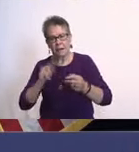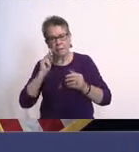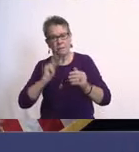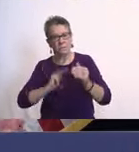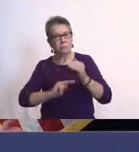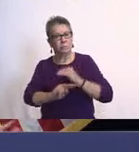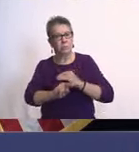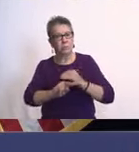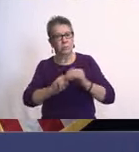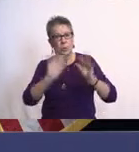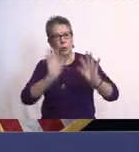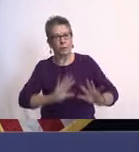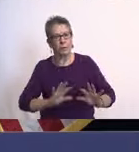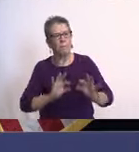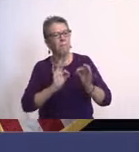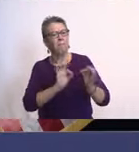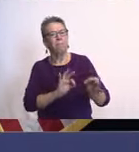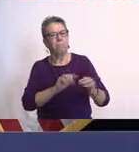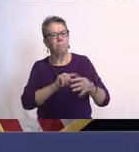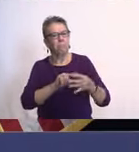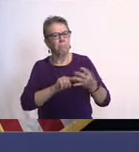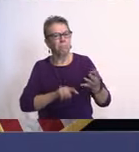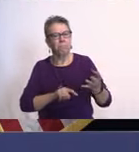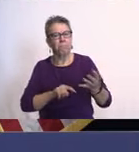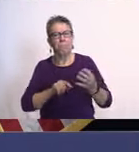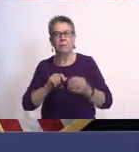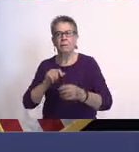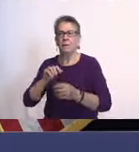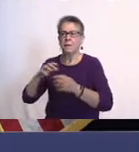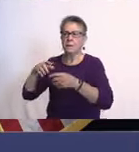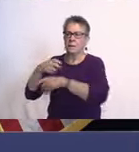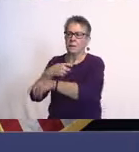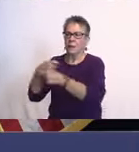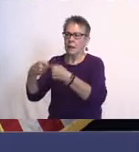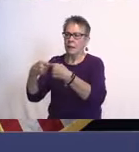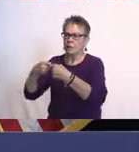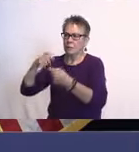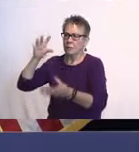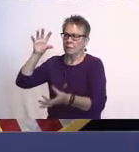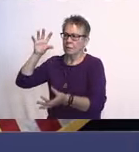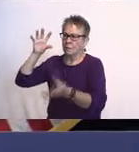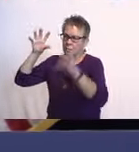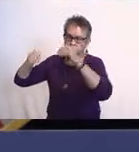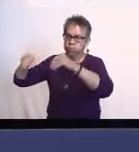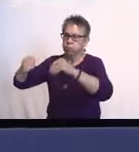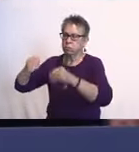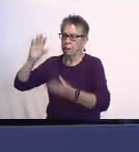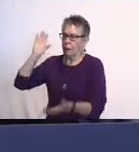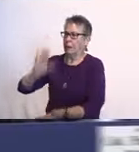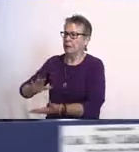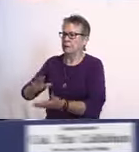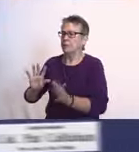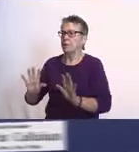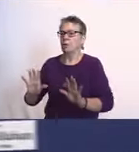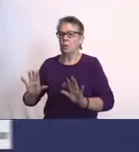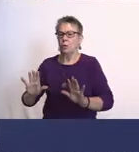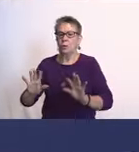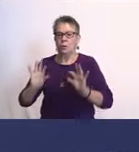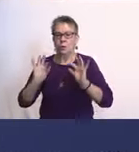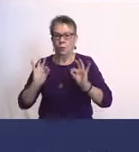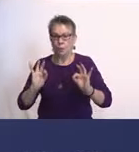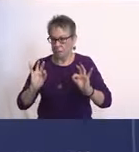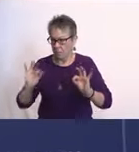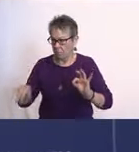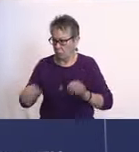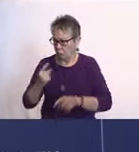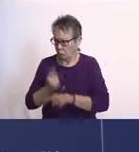probably say that and find out we'll go the other direction. But would you? No, I would definitely agree. I think the investment in that, I think that vegetation